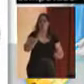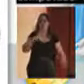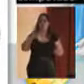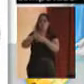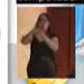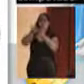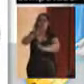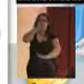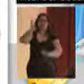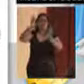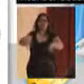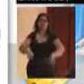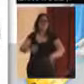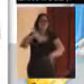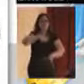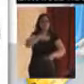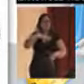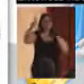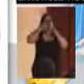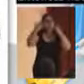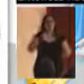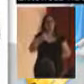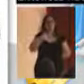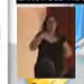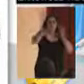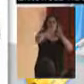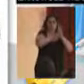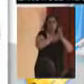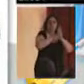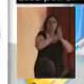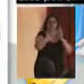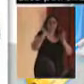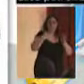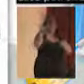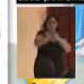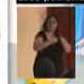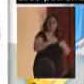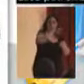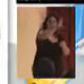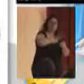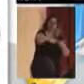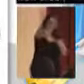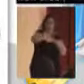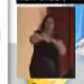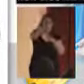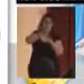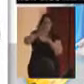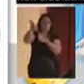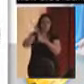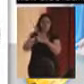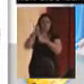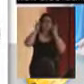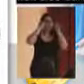human-machine interaction with computers, etc. And we need to be able to take these patterns, these templates that have already been